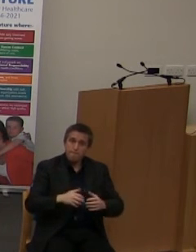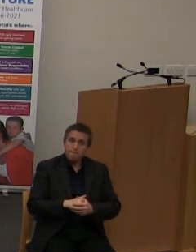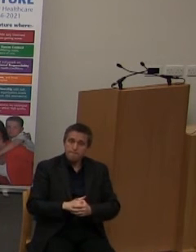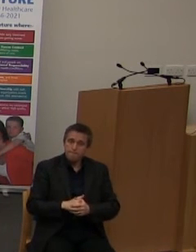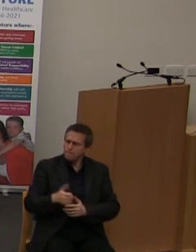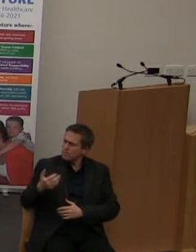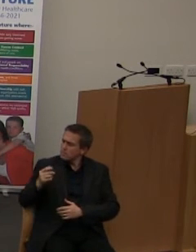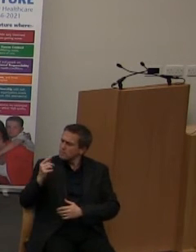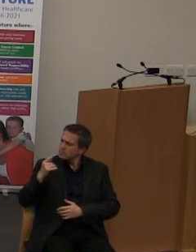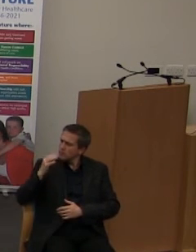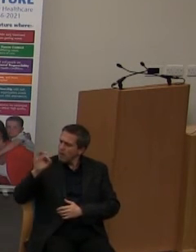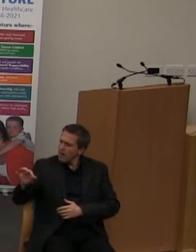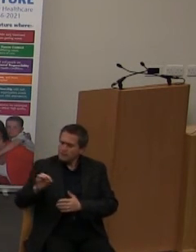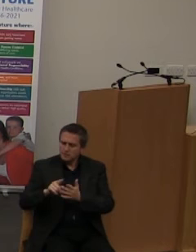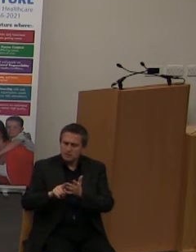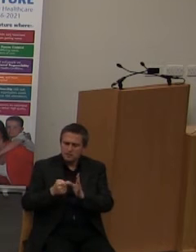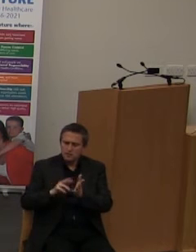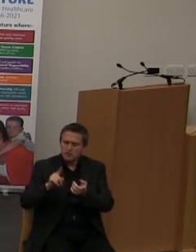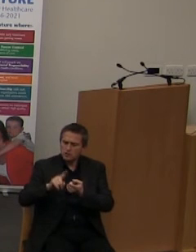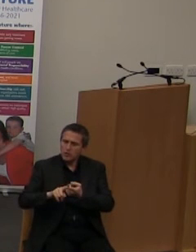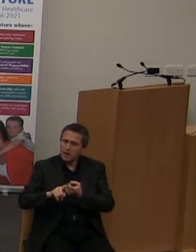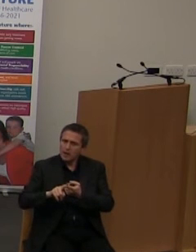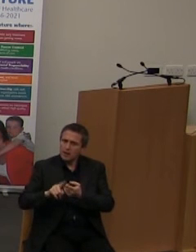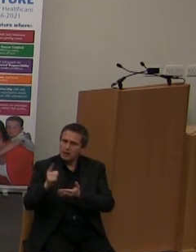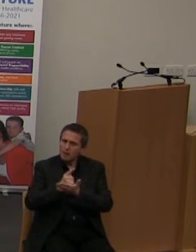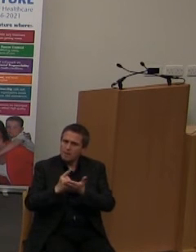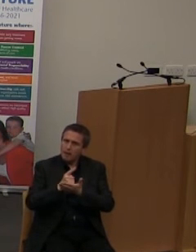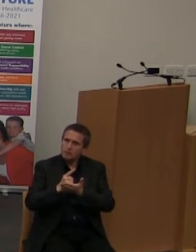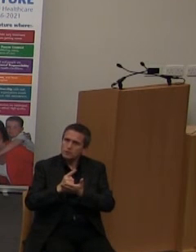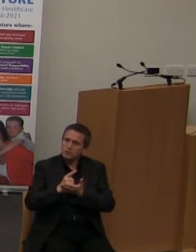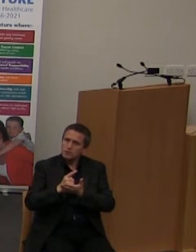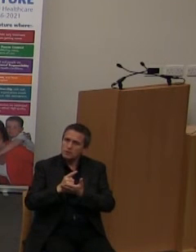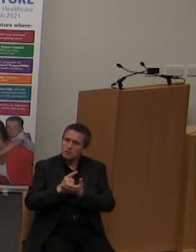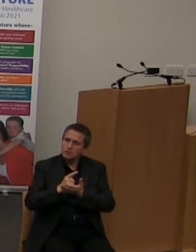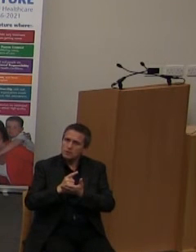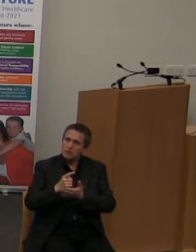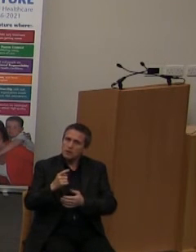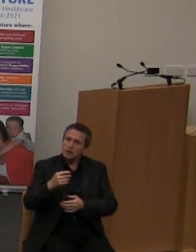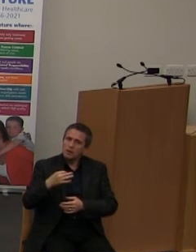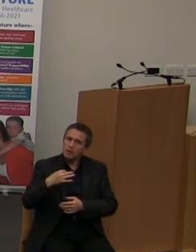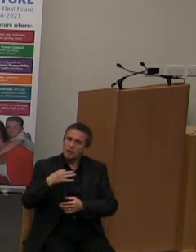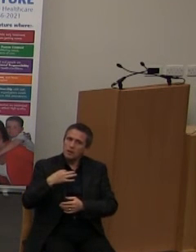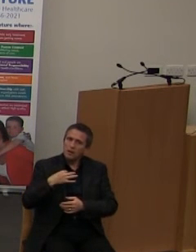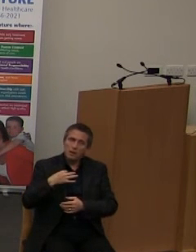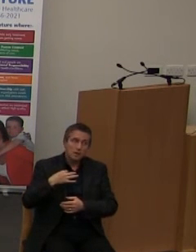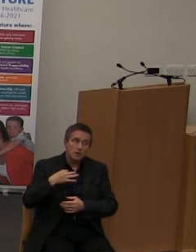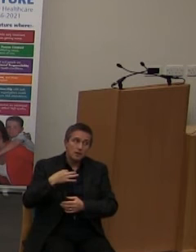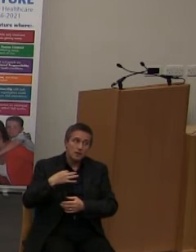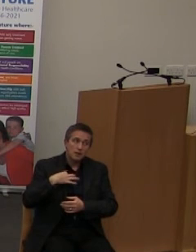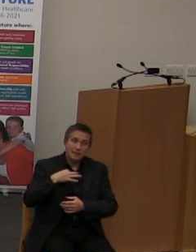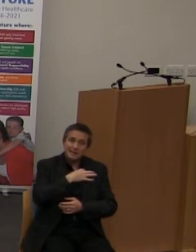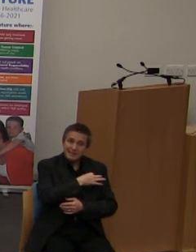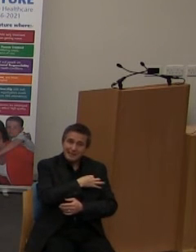Jane Grant's point about the work that's been done taking clinics over to a Clipman and Shire